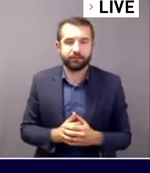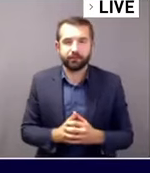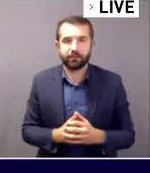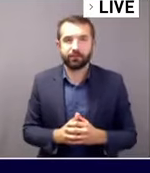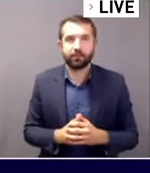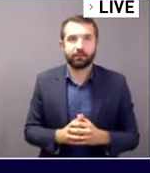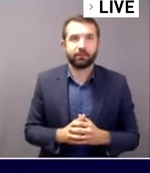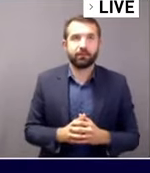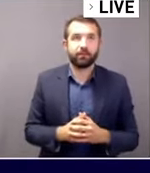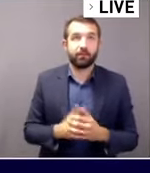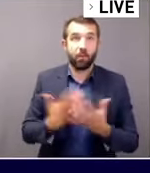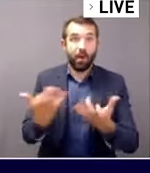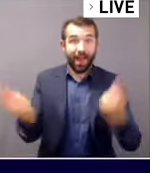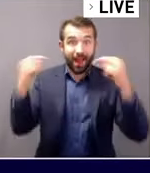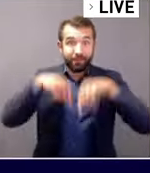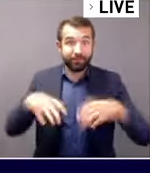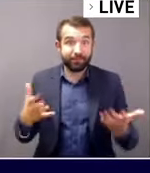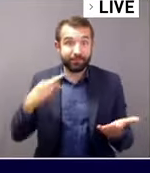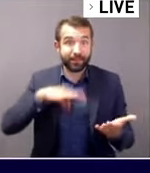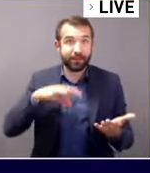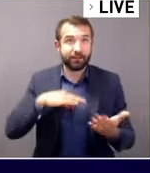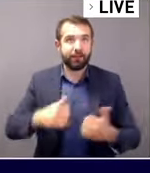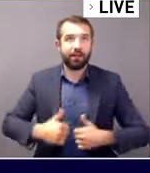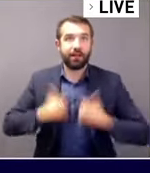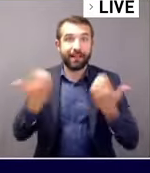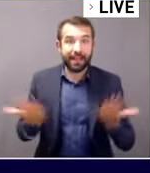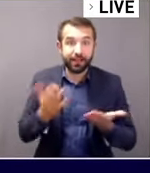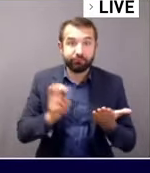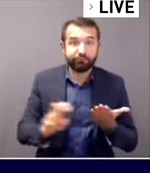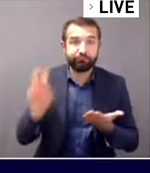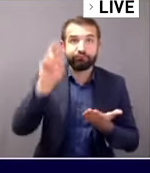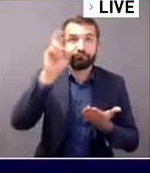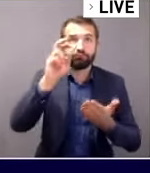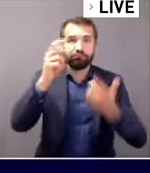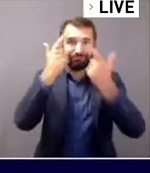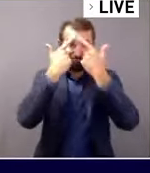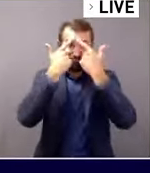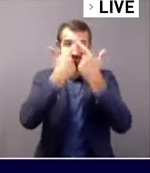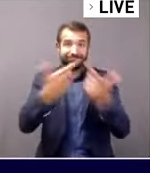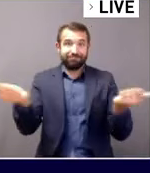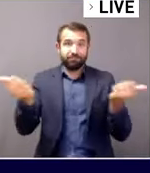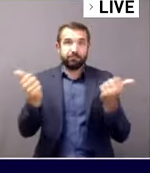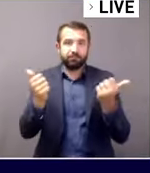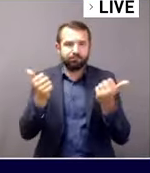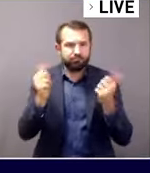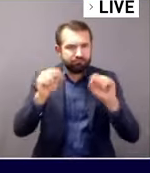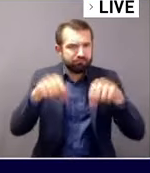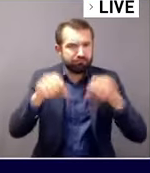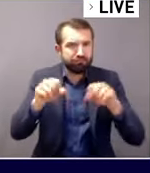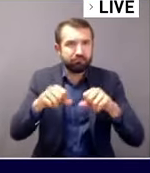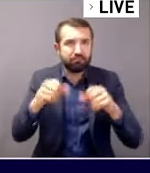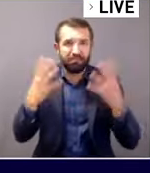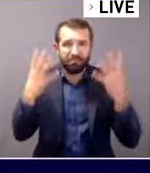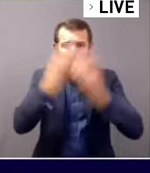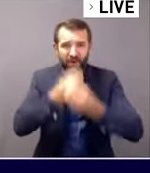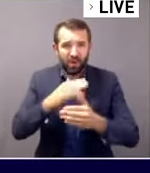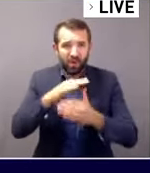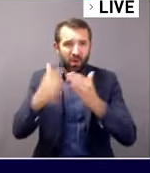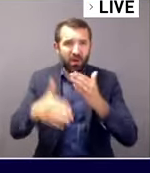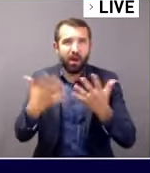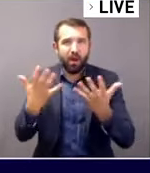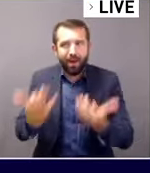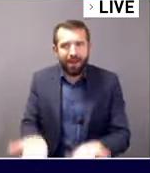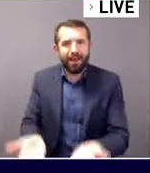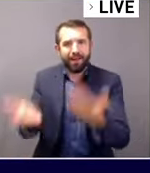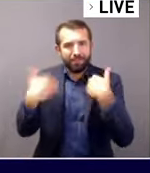so. It's going to be a glorious weekend. I'm going to talk about Labor Day in just a second, but we want you to come here. If you're from a state